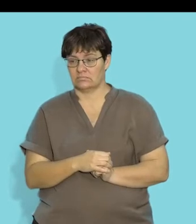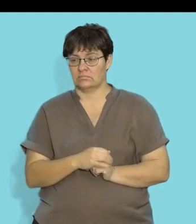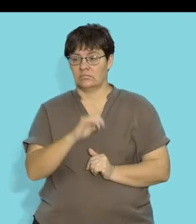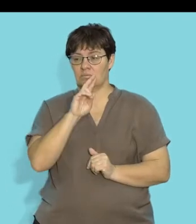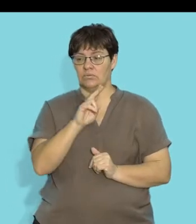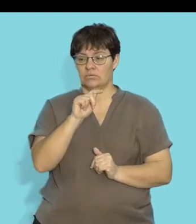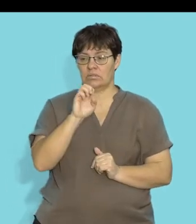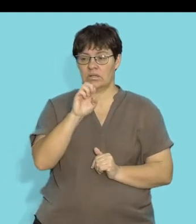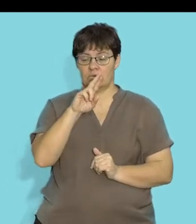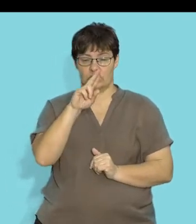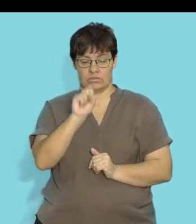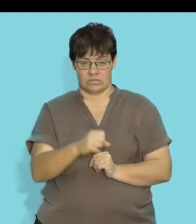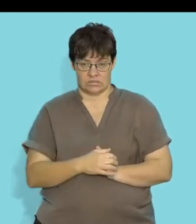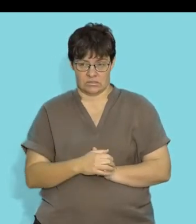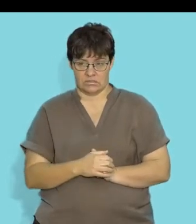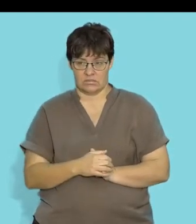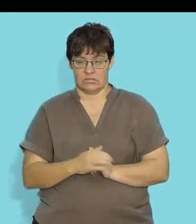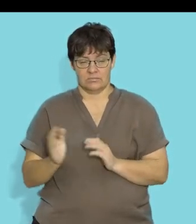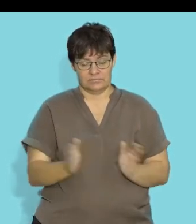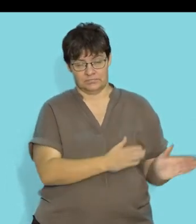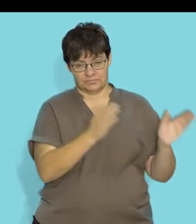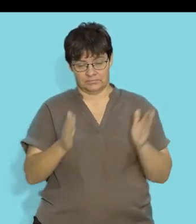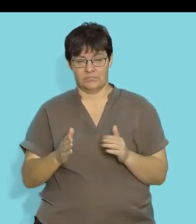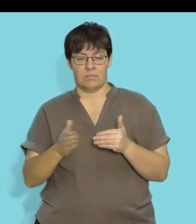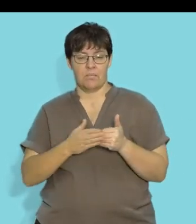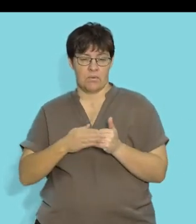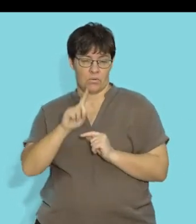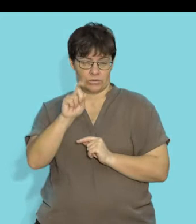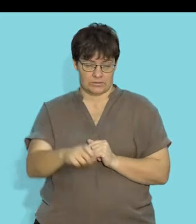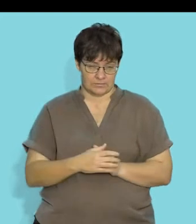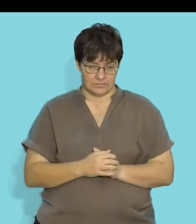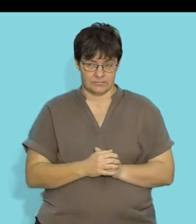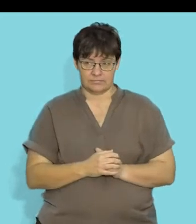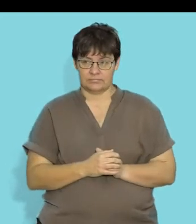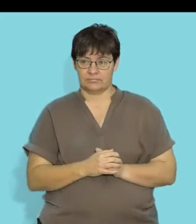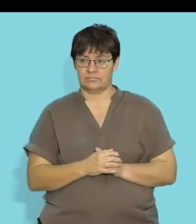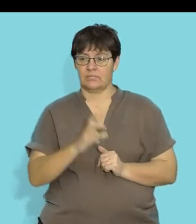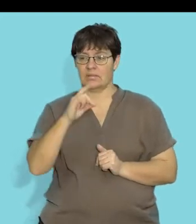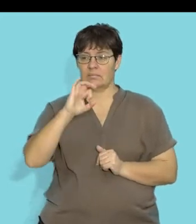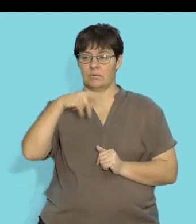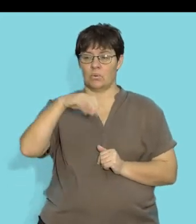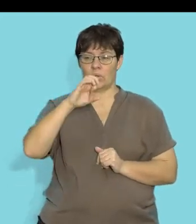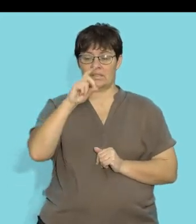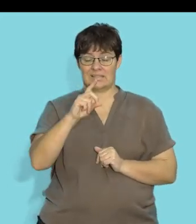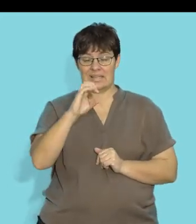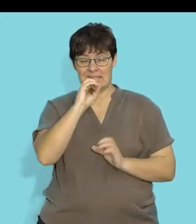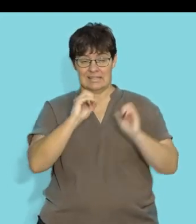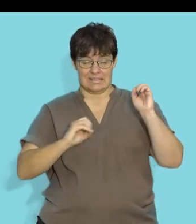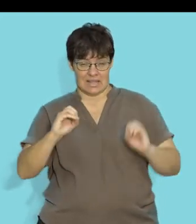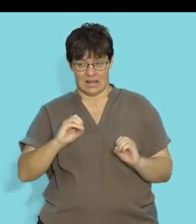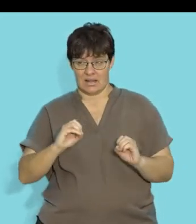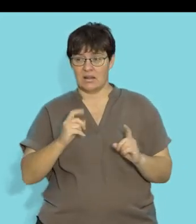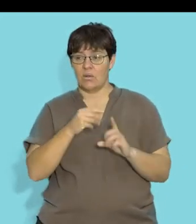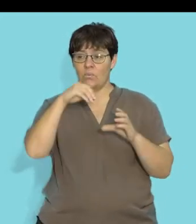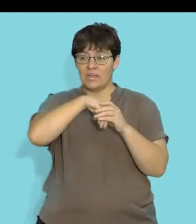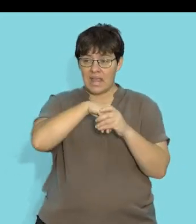the uterus. Let's move on to a few more on this. The diploid cell in the follicle